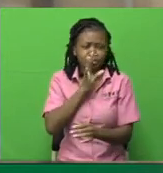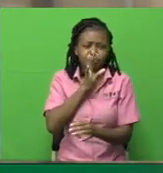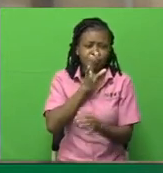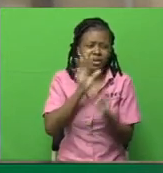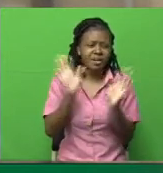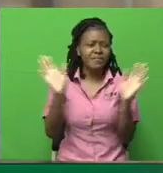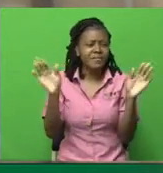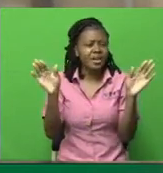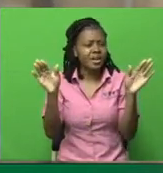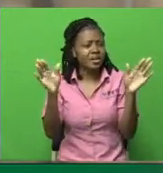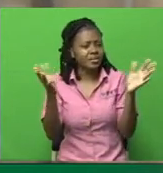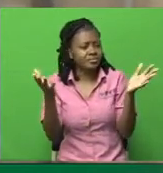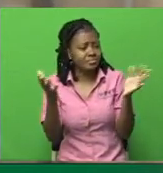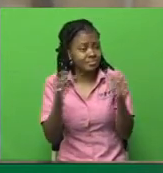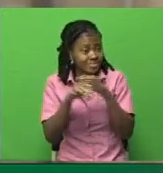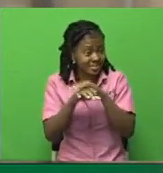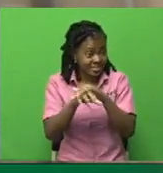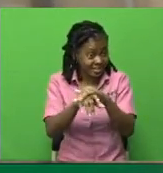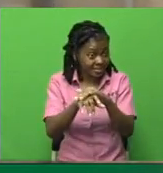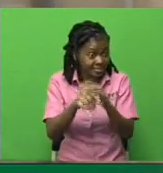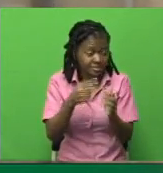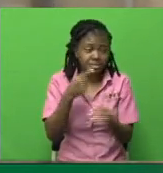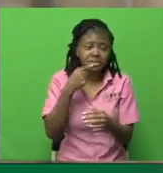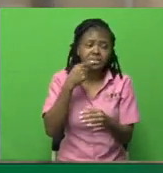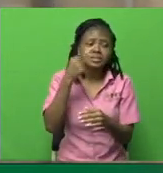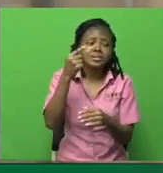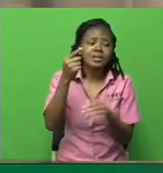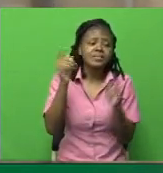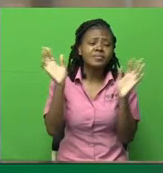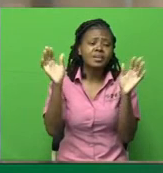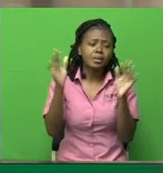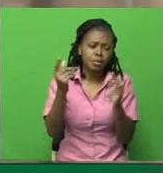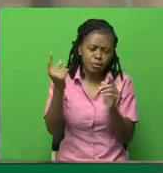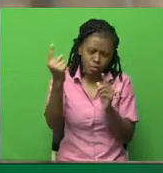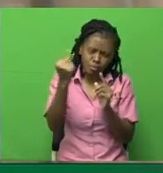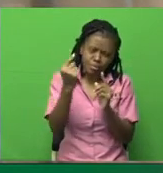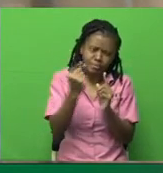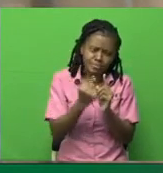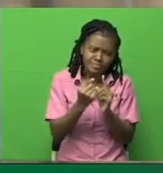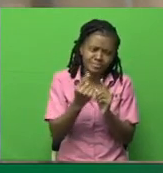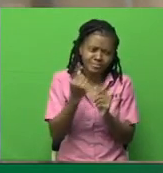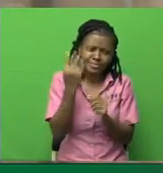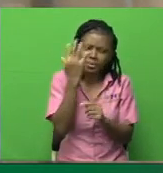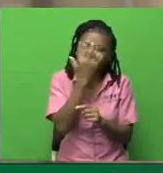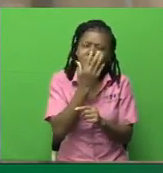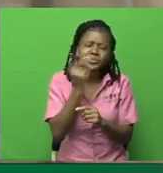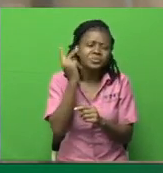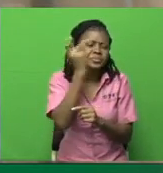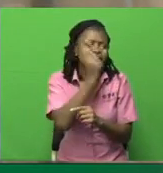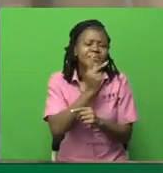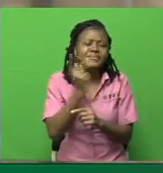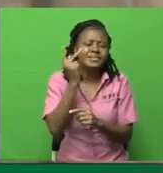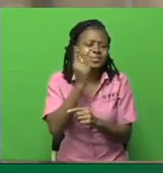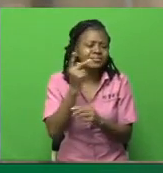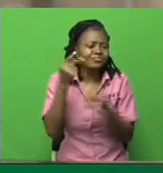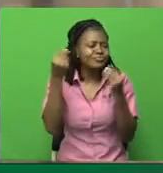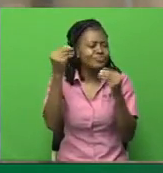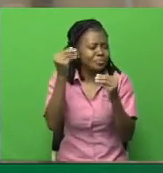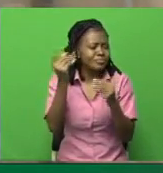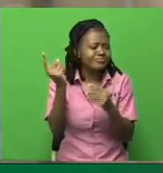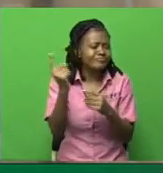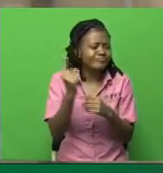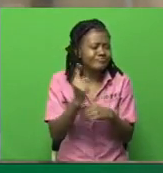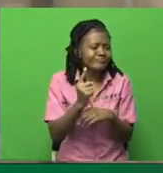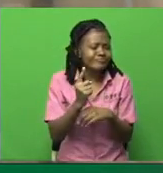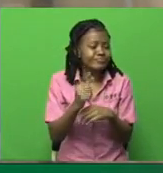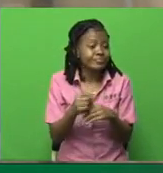set the spider to the fly just the prettiest little parlor that ever you may spy the way into